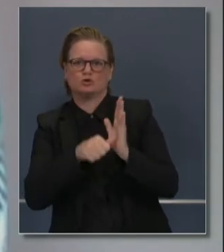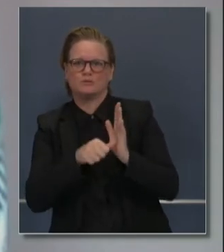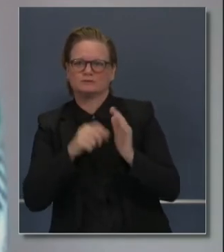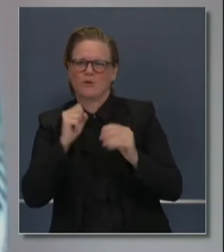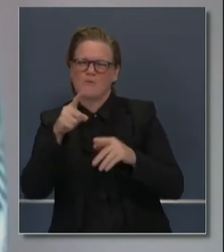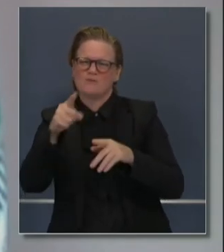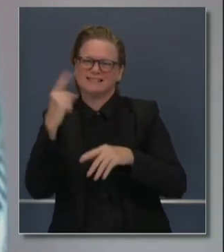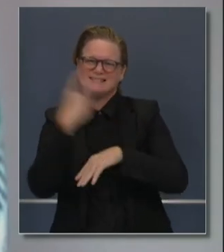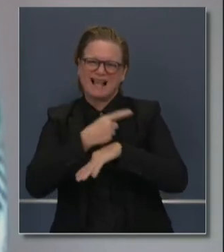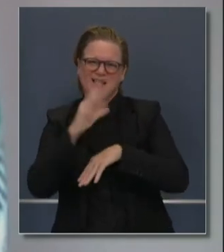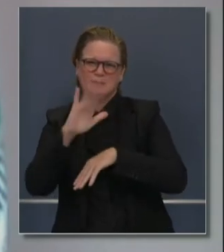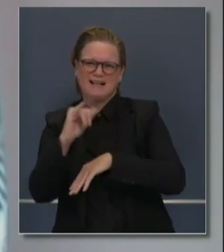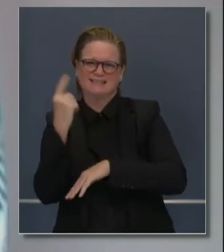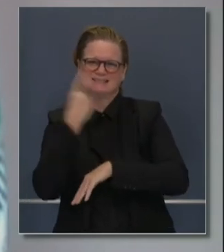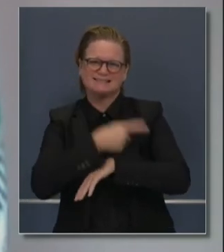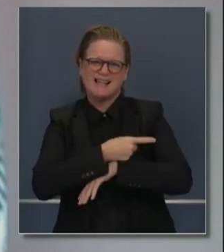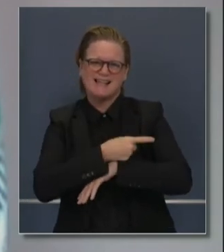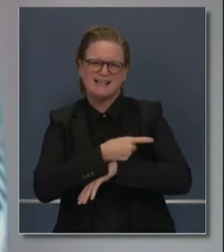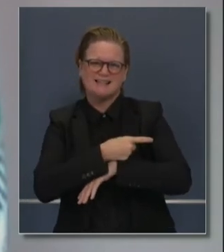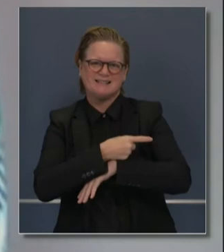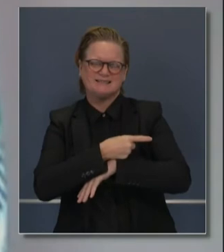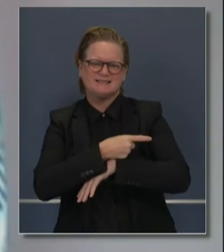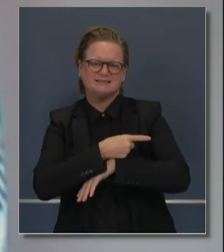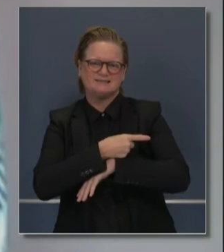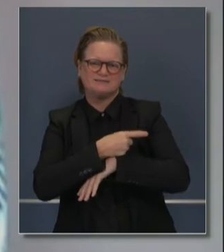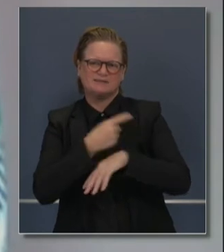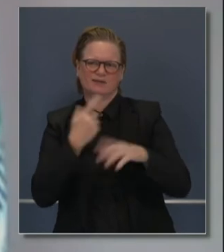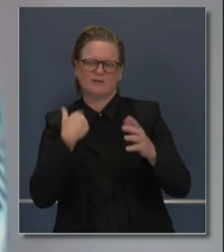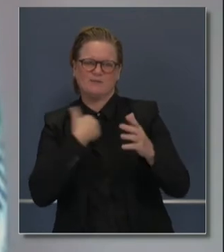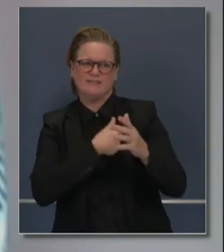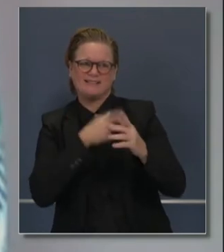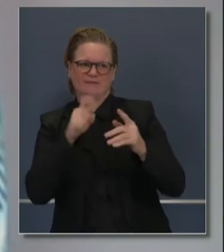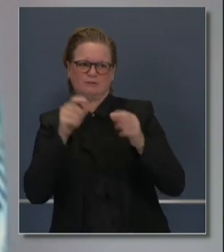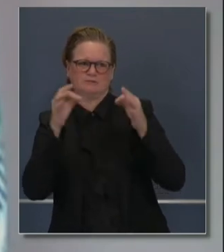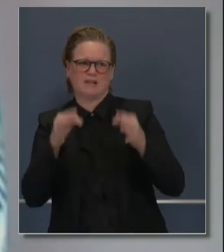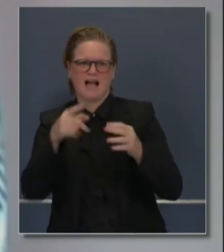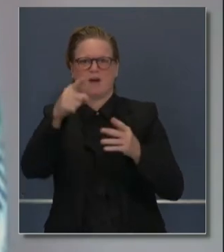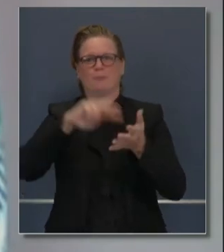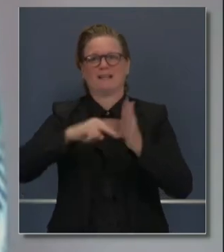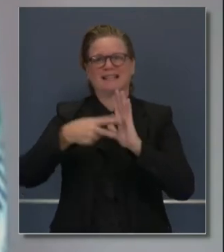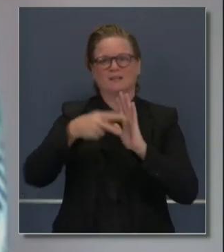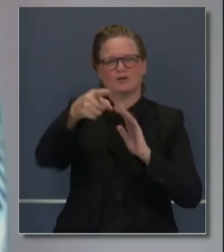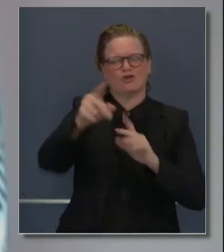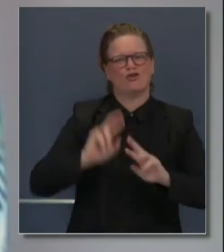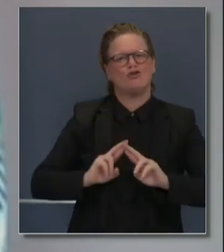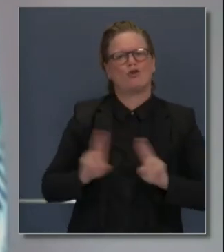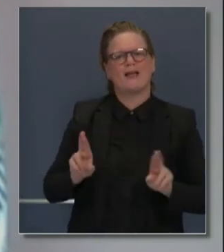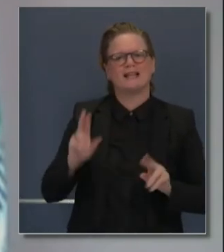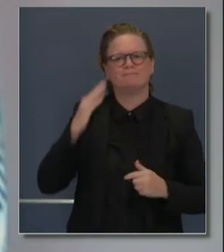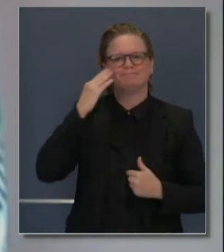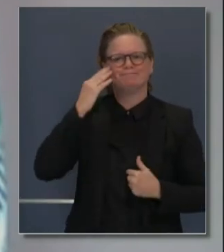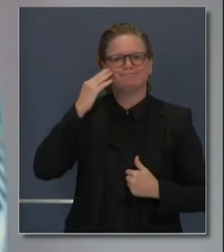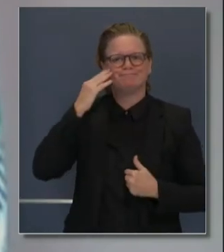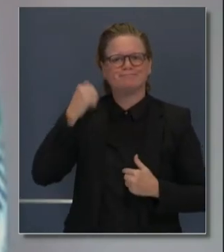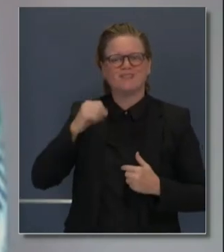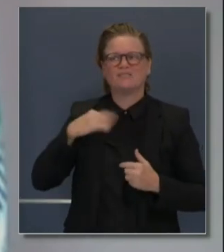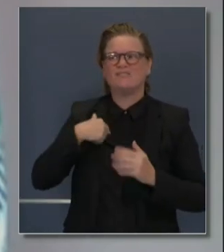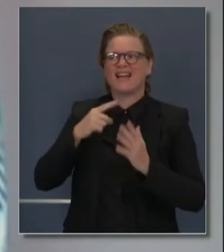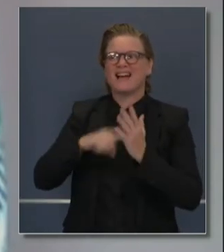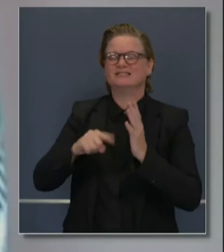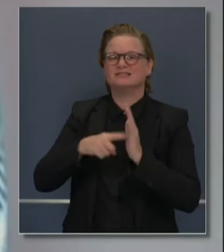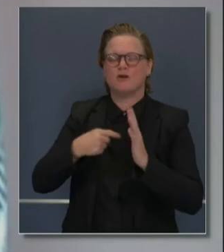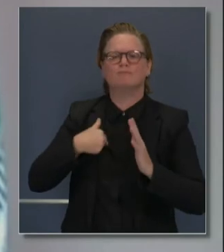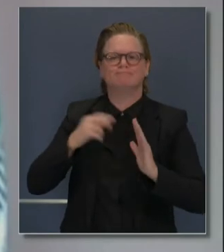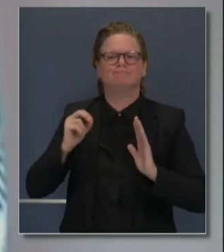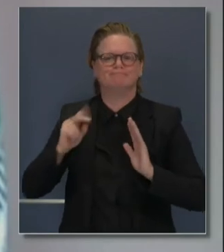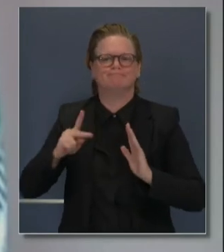rest of the healthcare delivery system. So we're working hard and hand in hand with the California Hospital Association